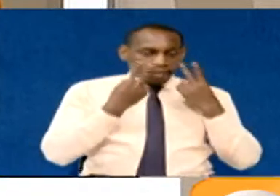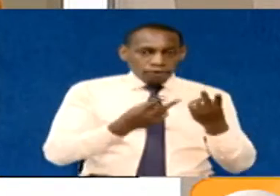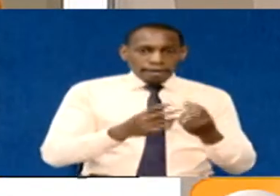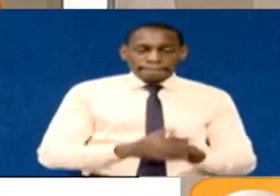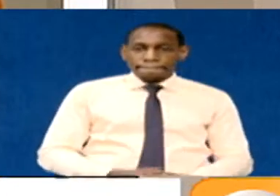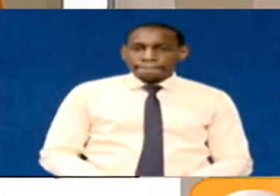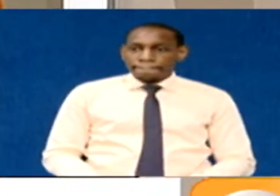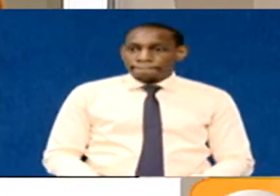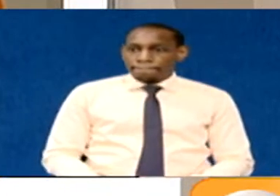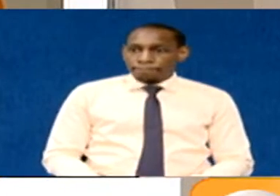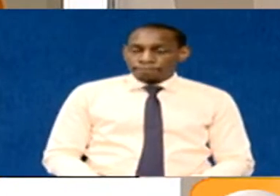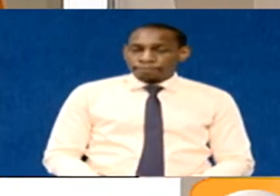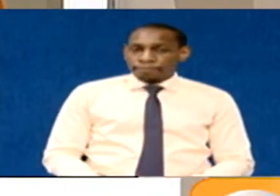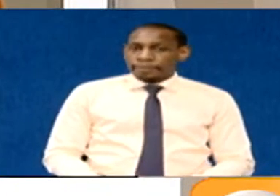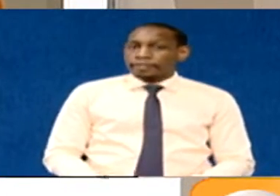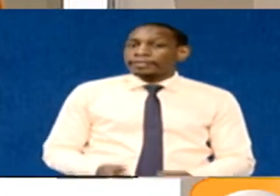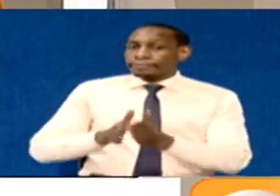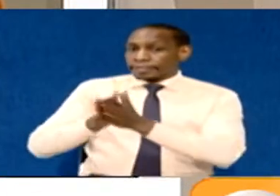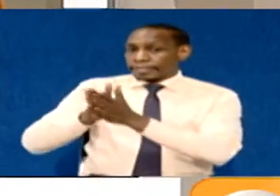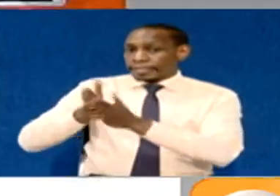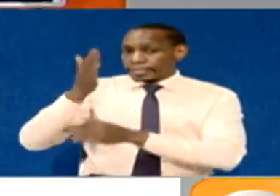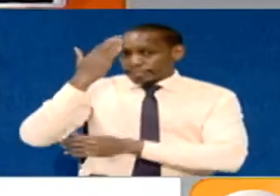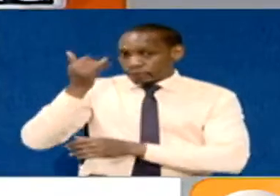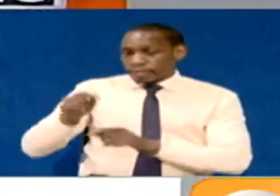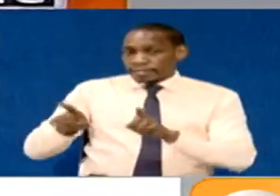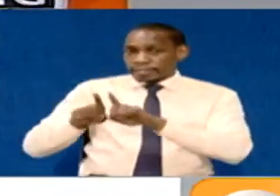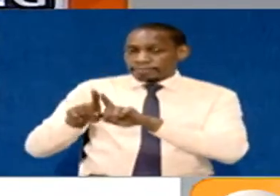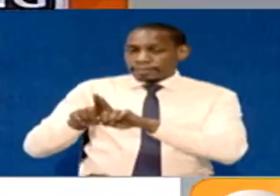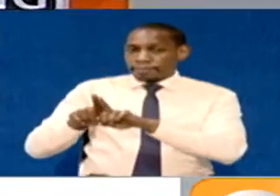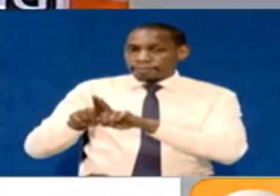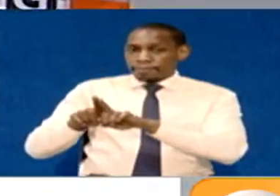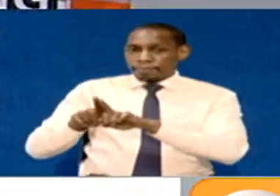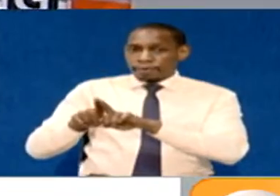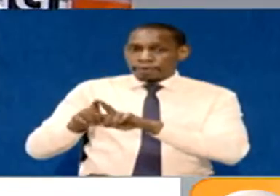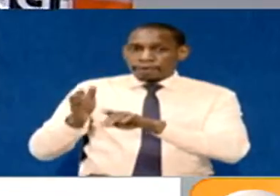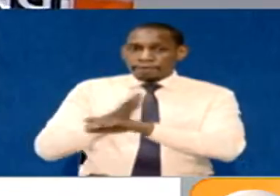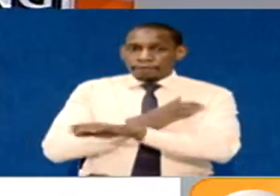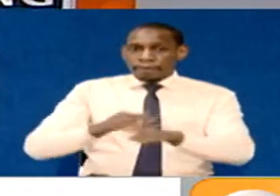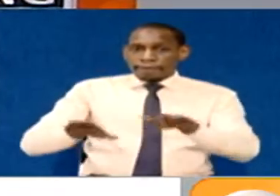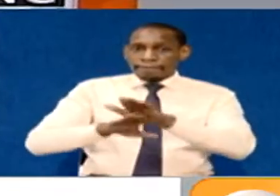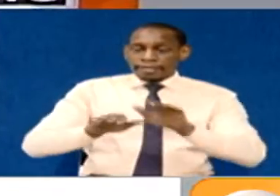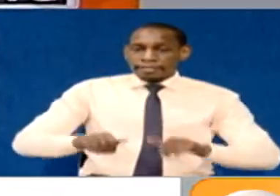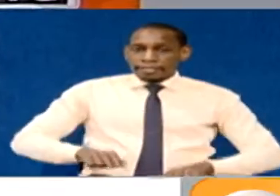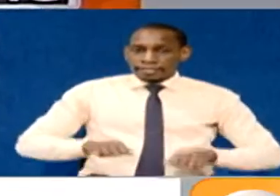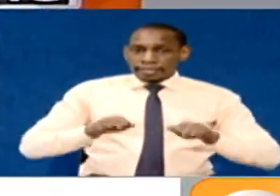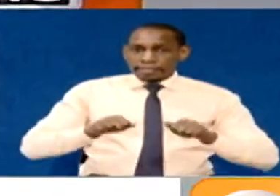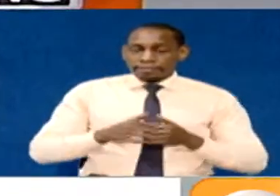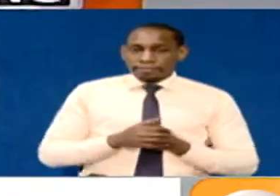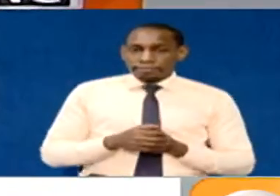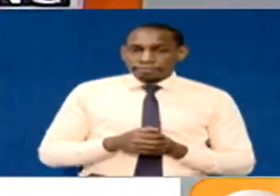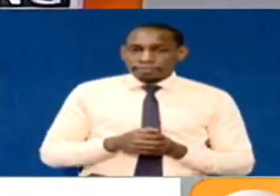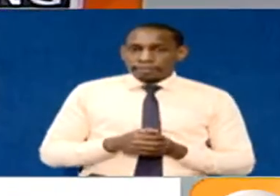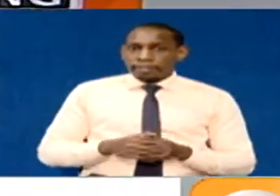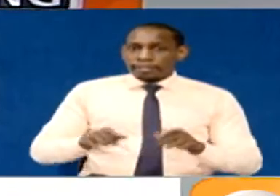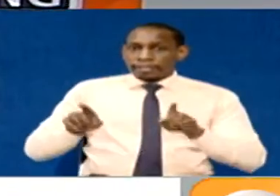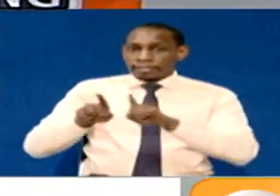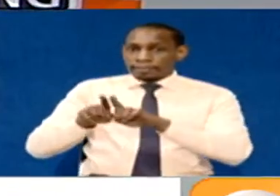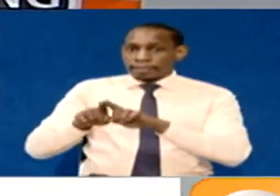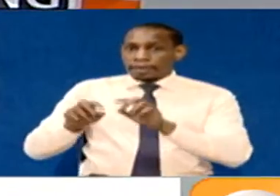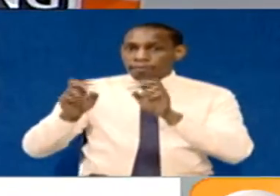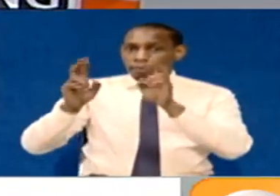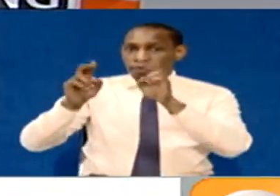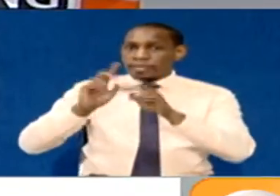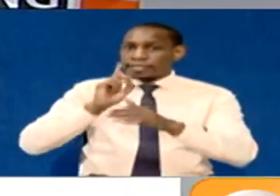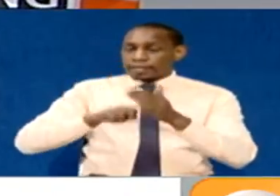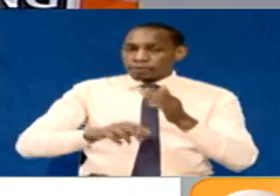And that's interesting, because even the former Vice Chair, Masindit, was also quoted as saying